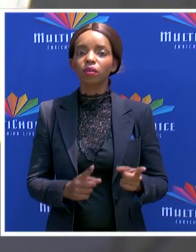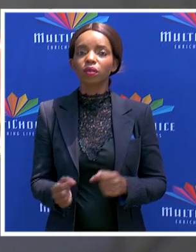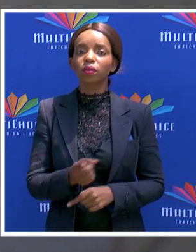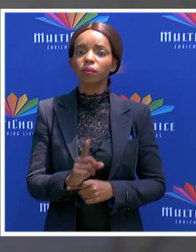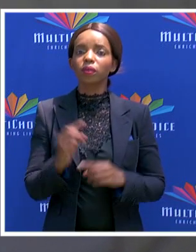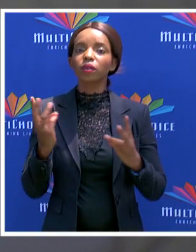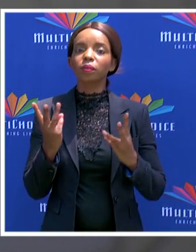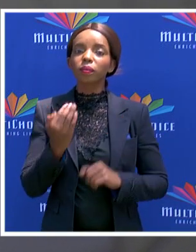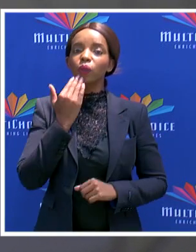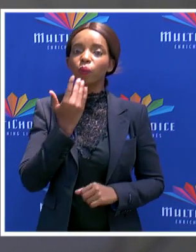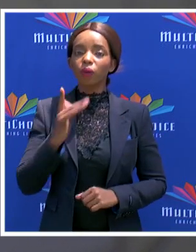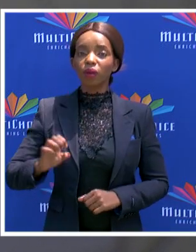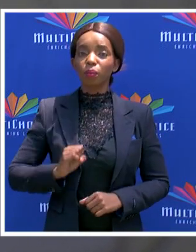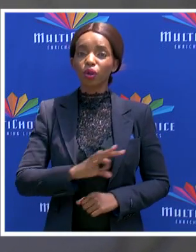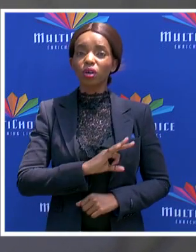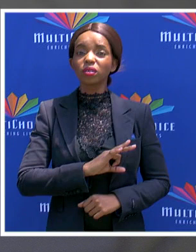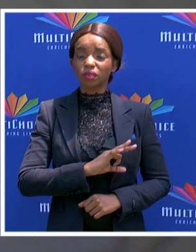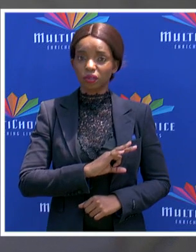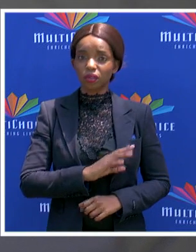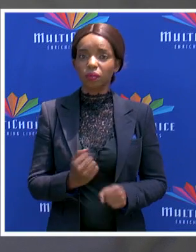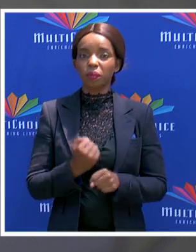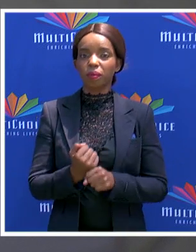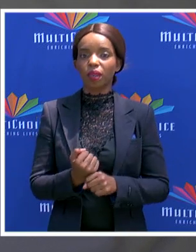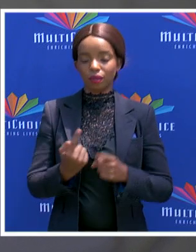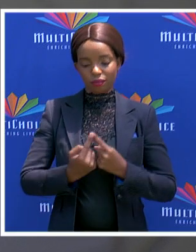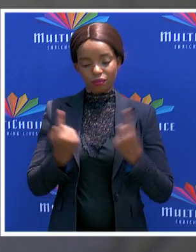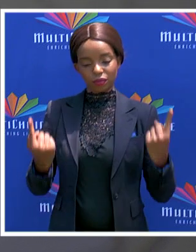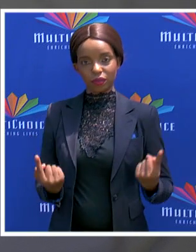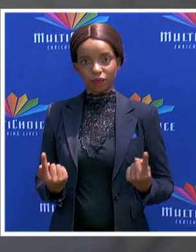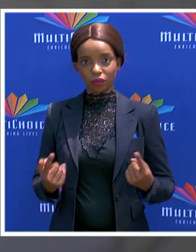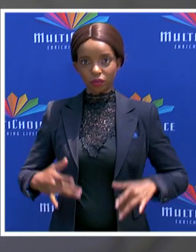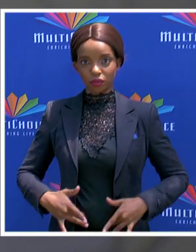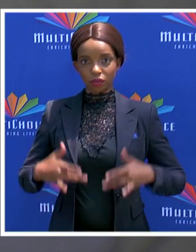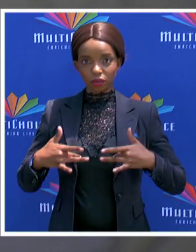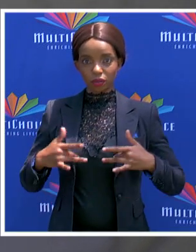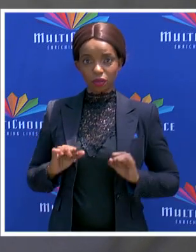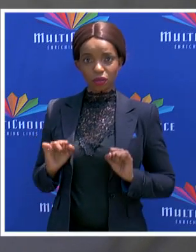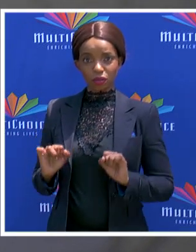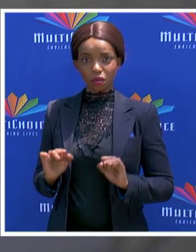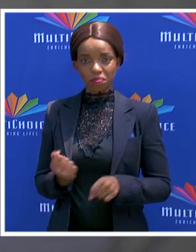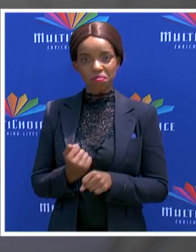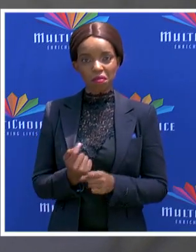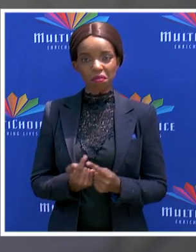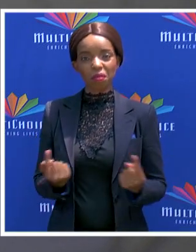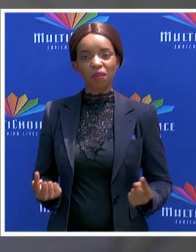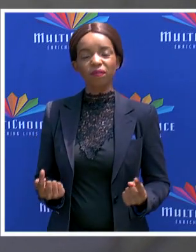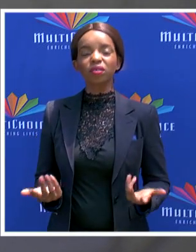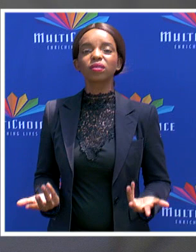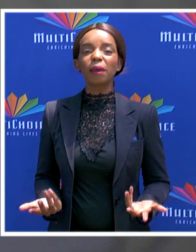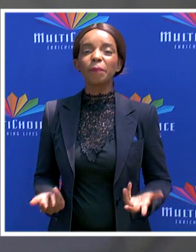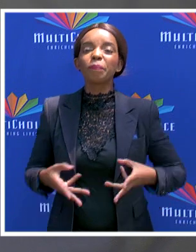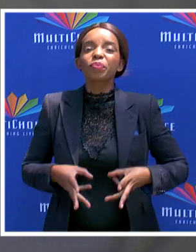who are employed. We make a difference to people's lives, we make a difference to the way